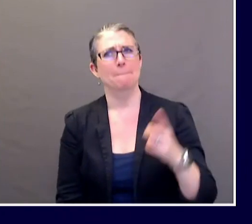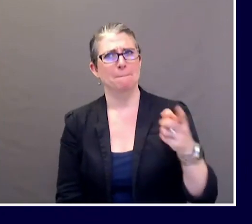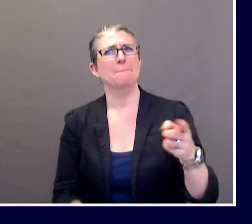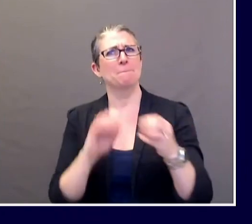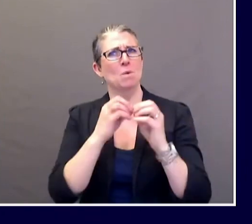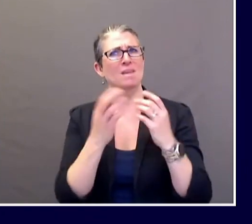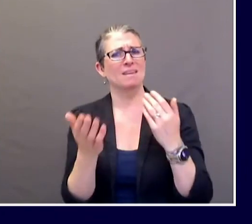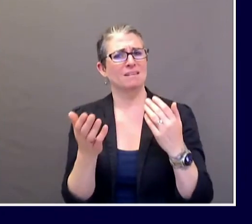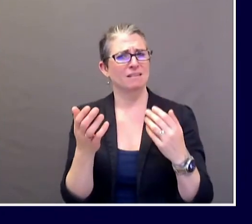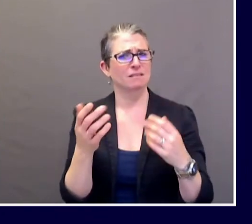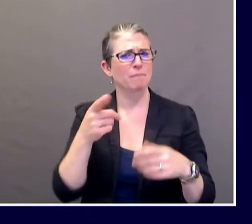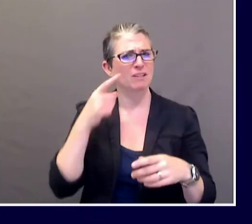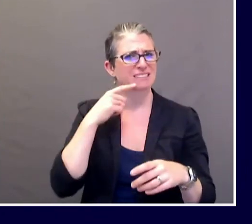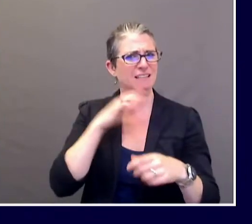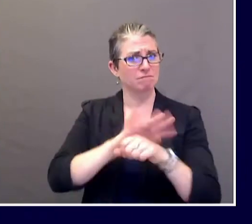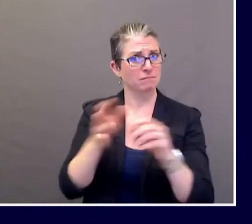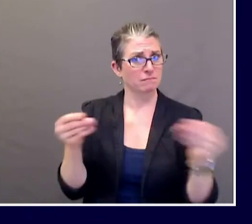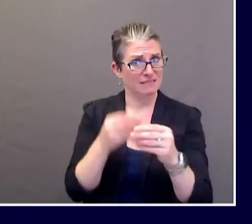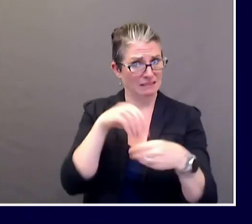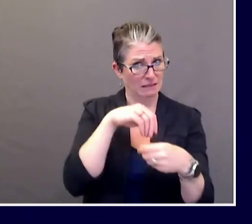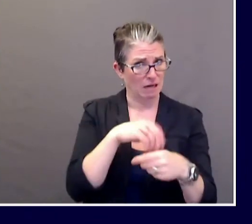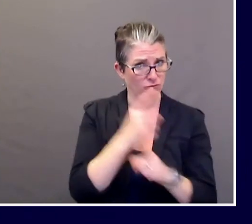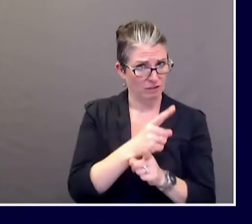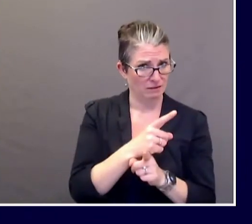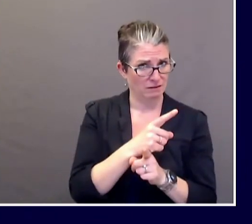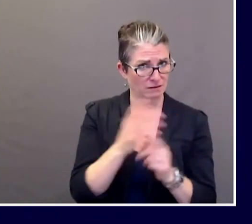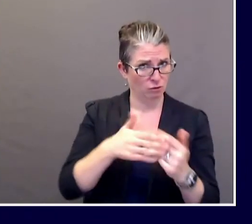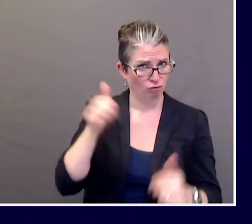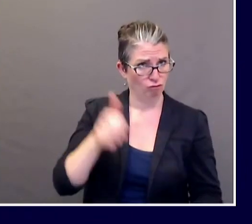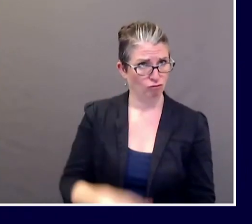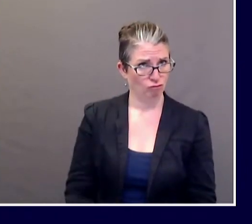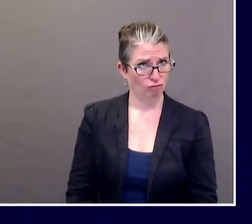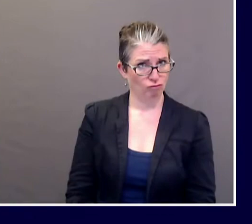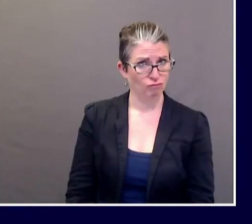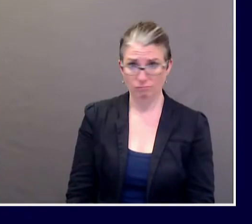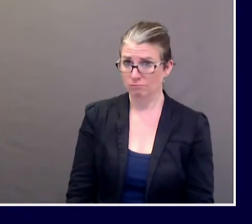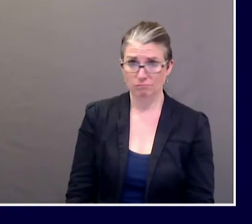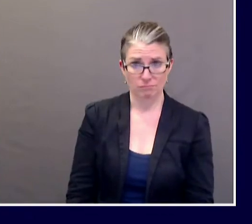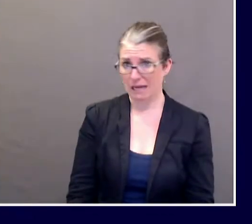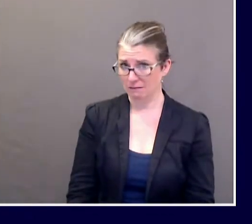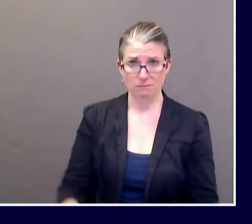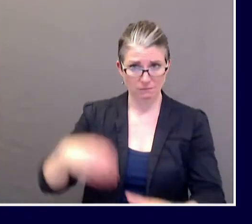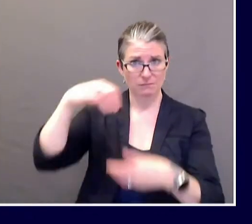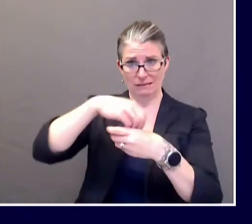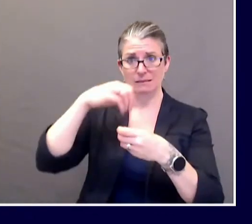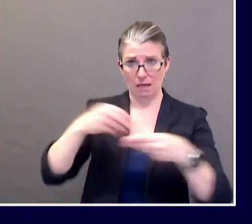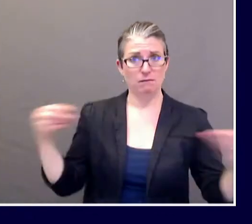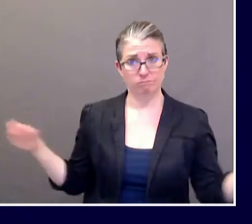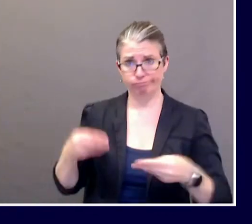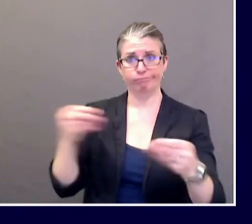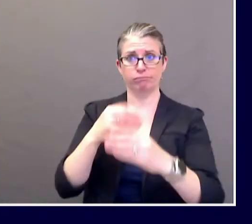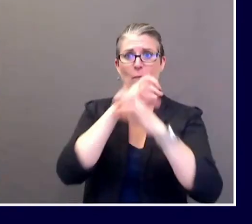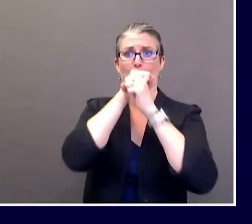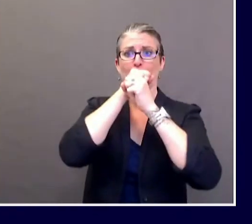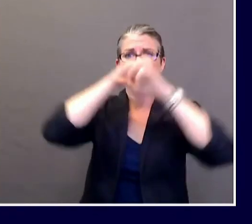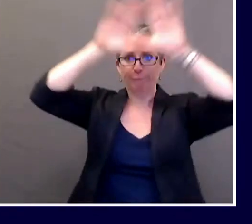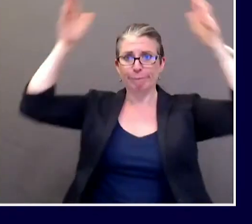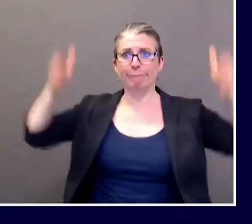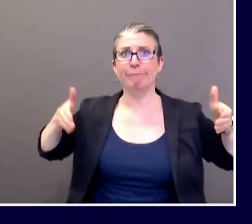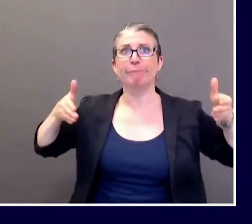Very much so. I mean, theoretically, something that's a lot more transmissible, a variant that's a lot more transmissible, remains